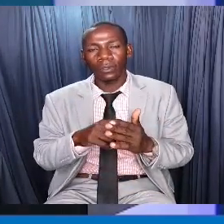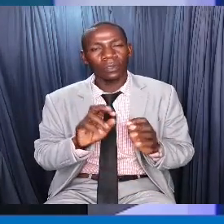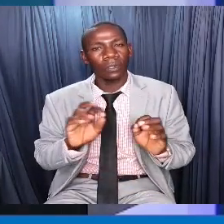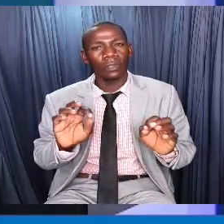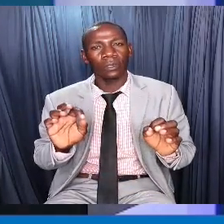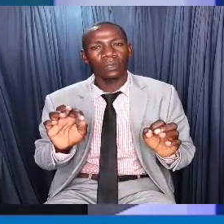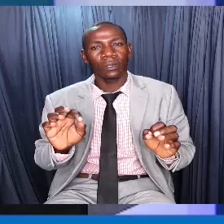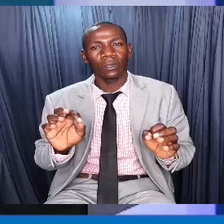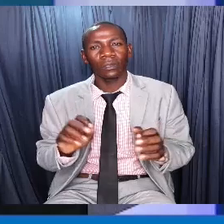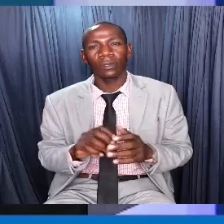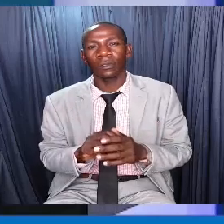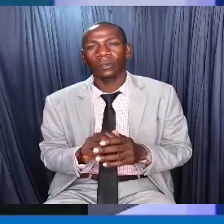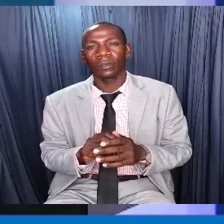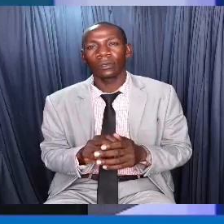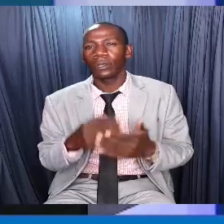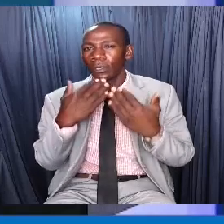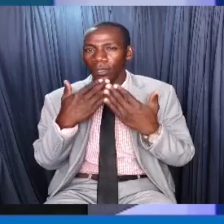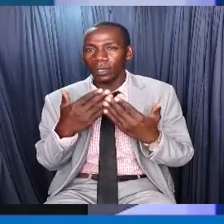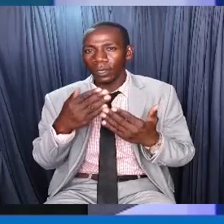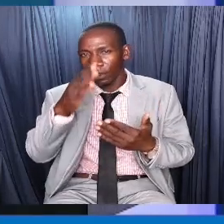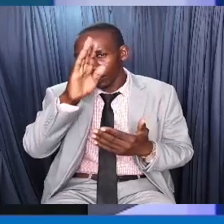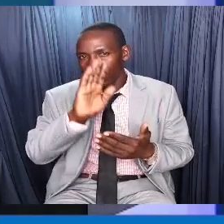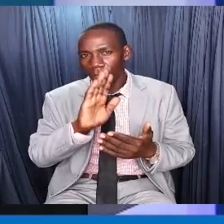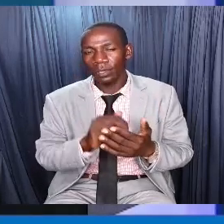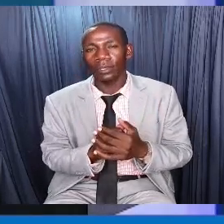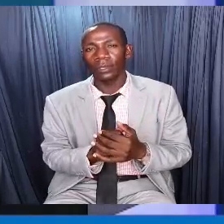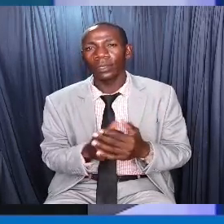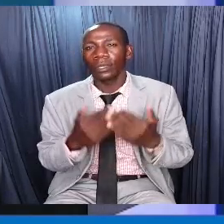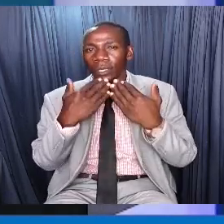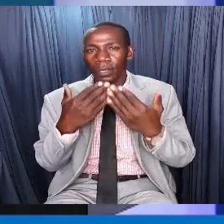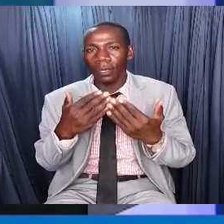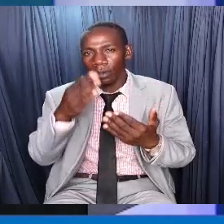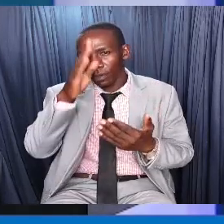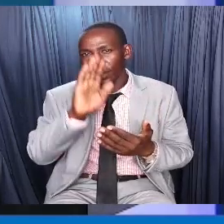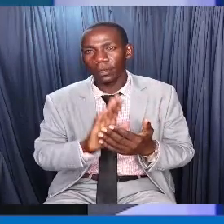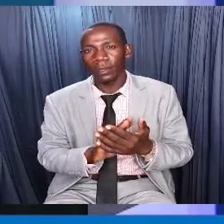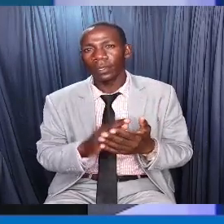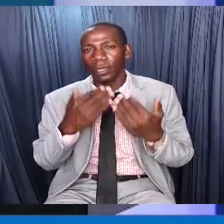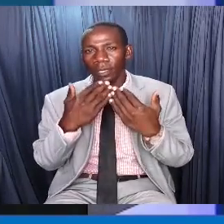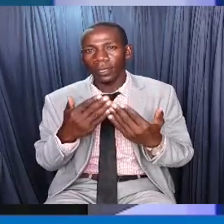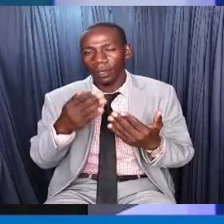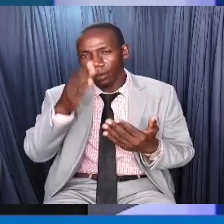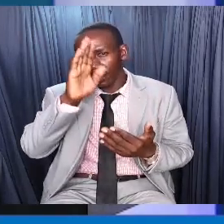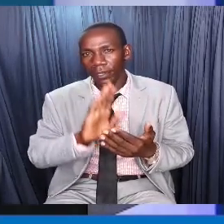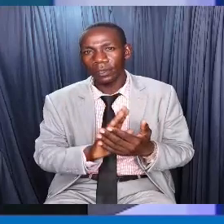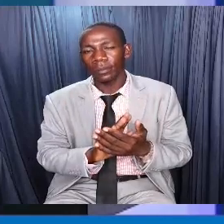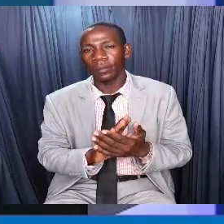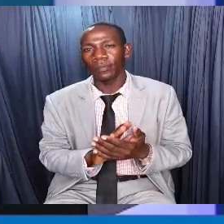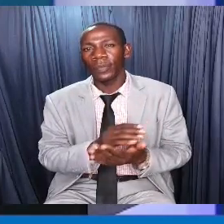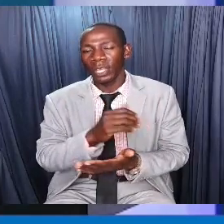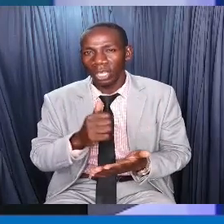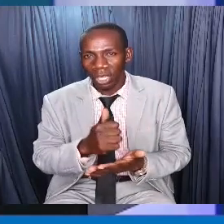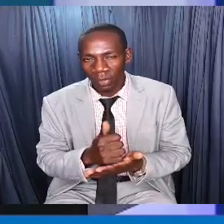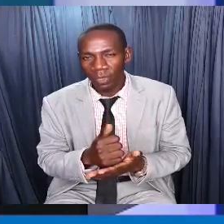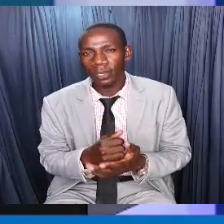Without anything being charged. Akamshukuru Mungu. He thanked God. Akamshukuru Mungu. He thanked God. Akamshukuru Mungu. He thanked God. Bwana Yesu